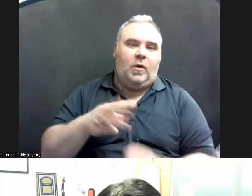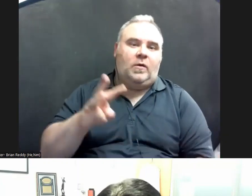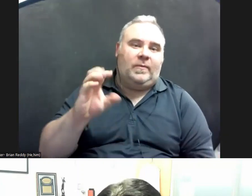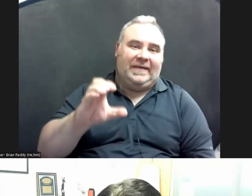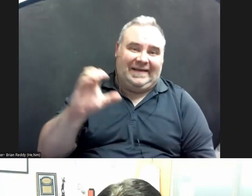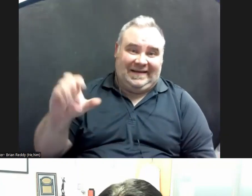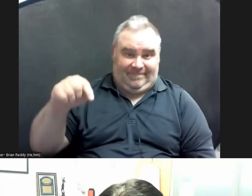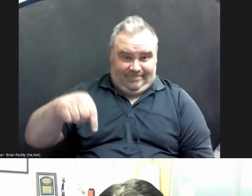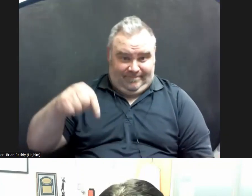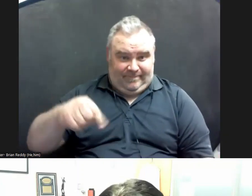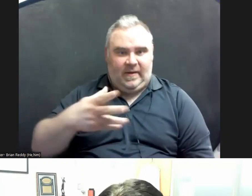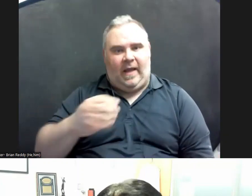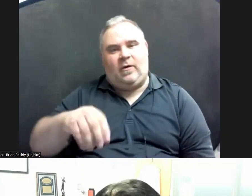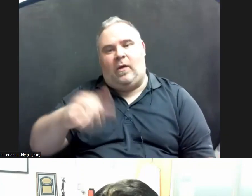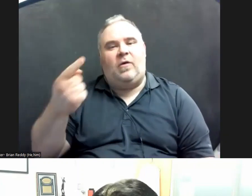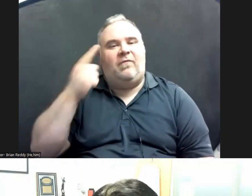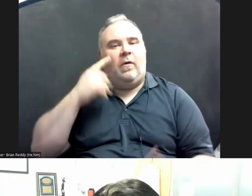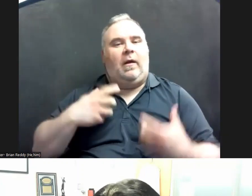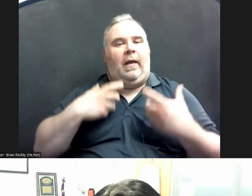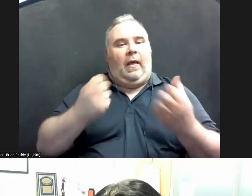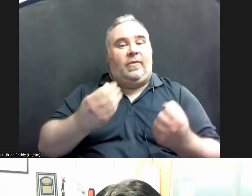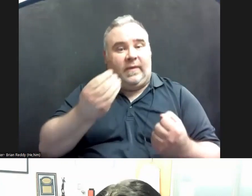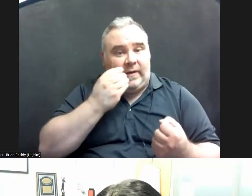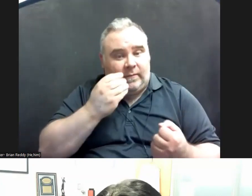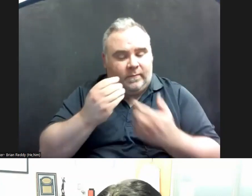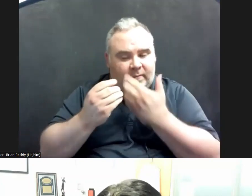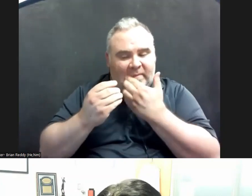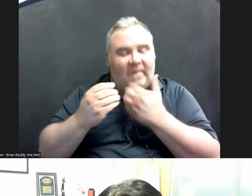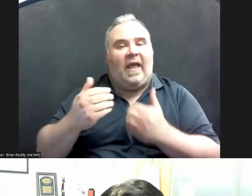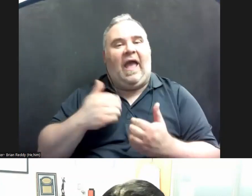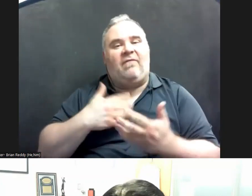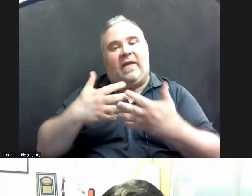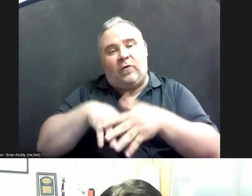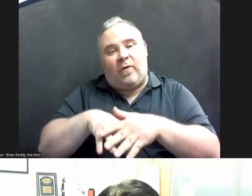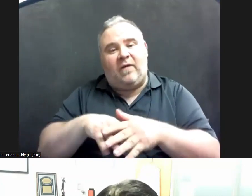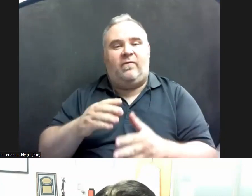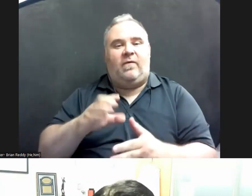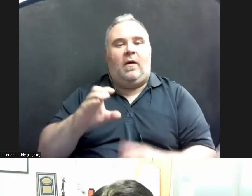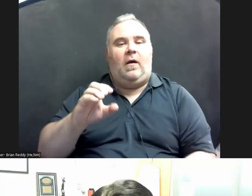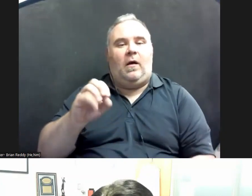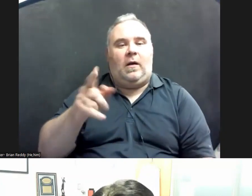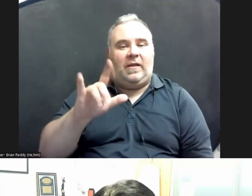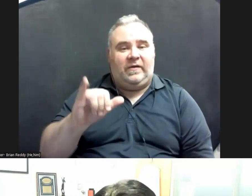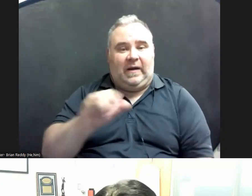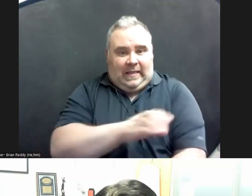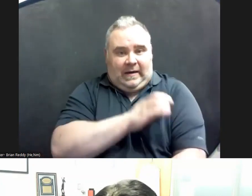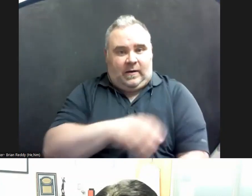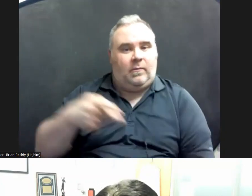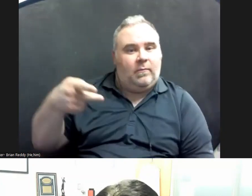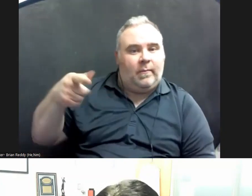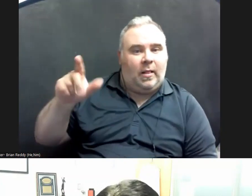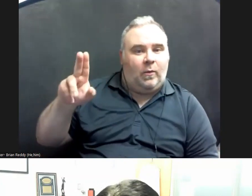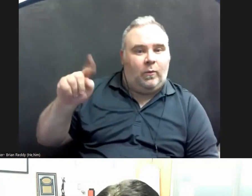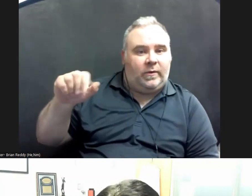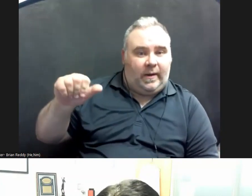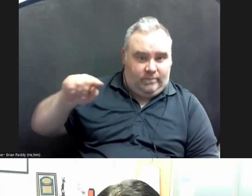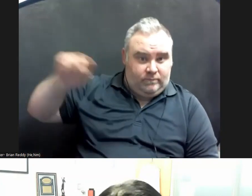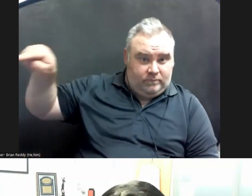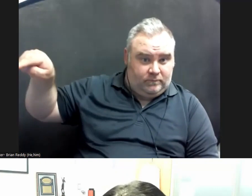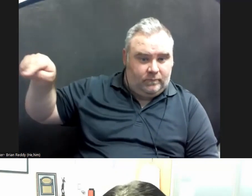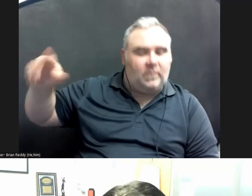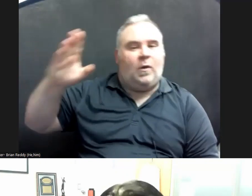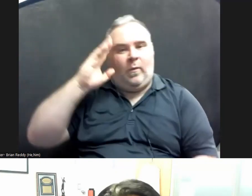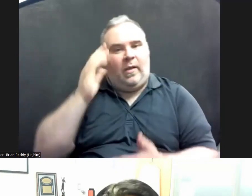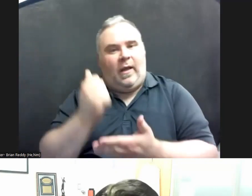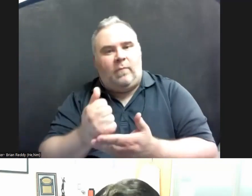and other places for healthy eating. There's an integrative oncology clinic at Pluta that will help with